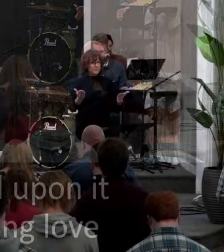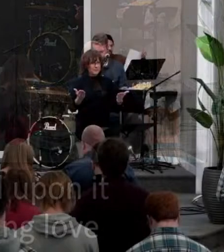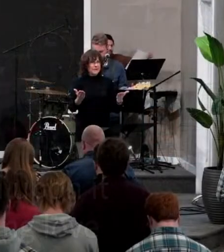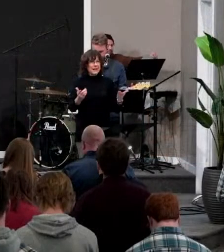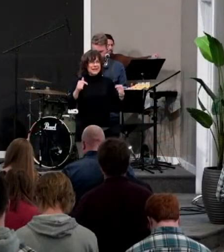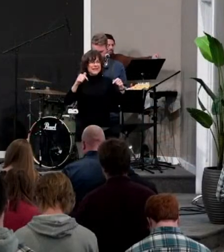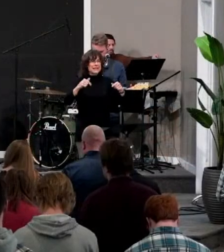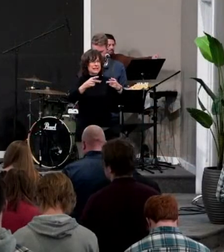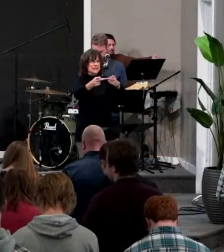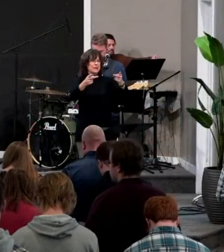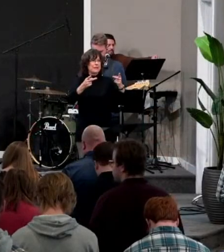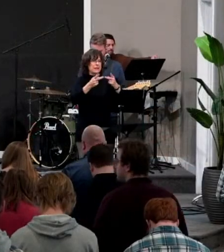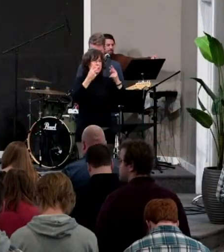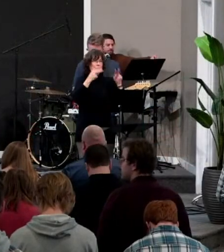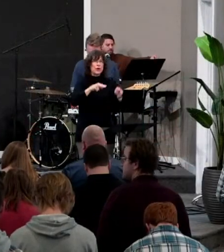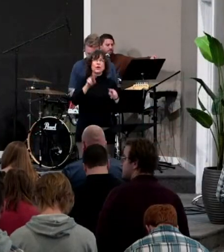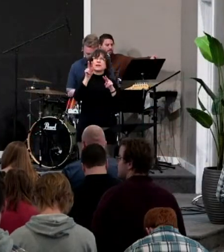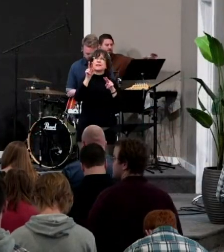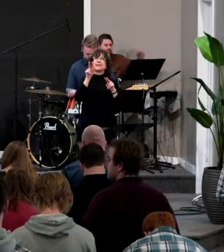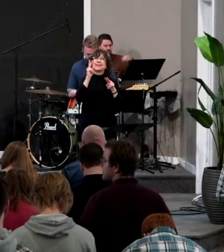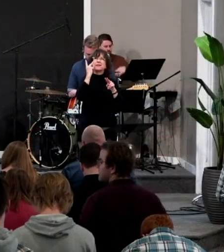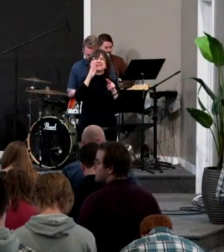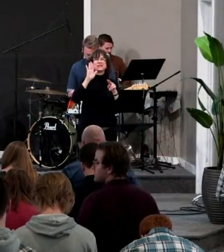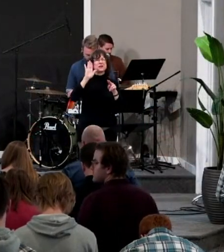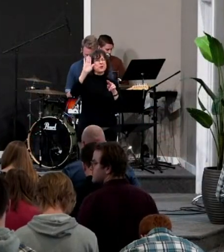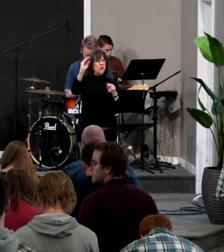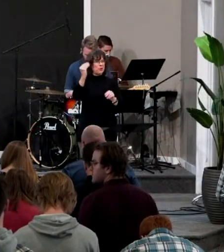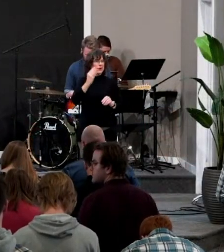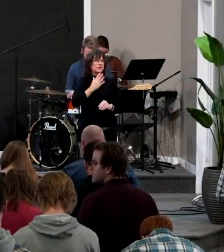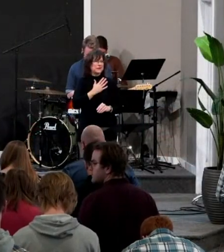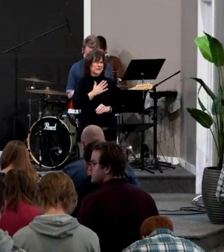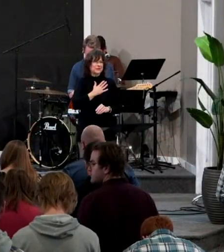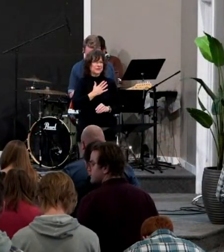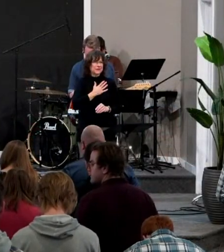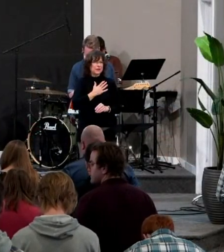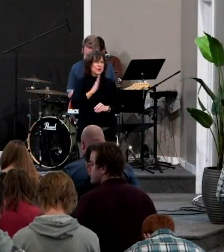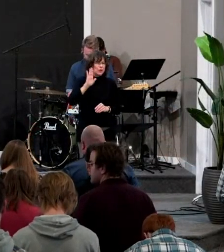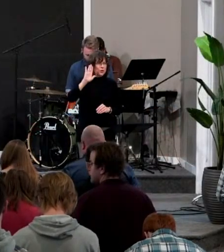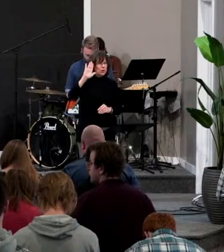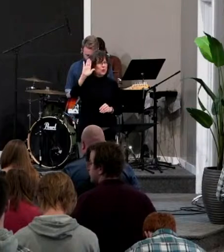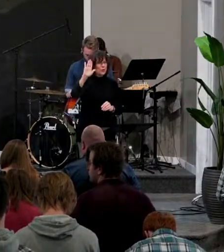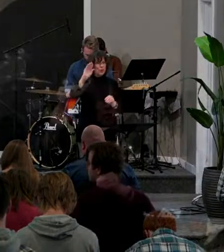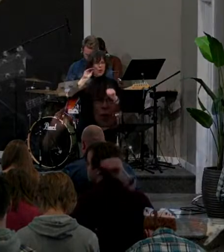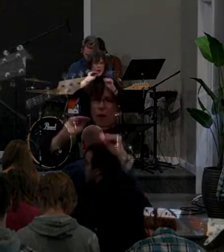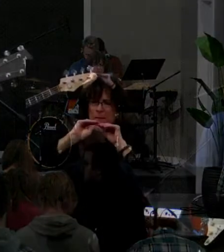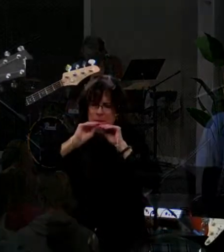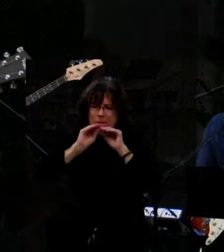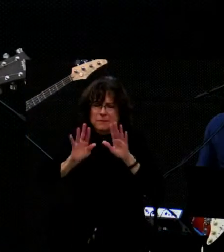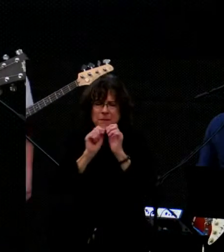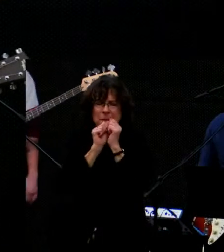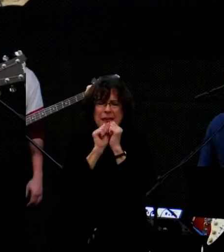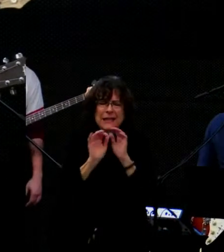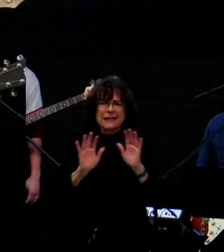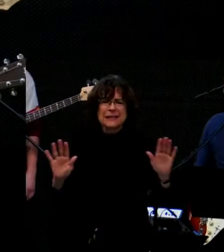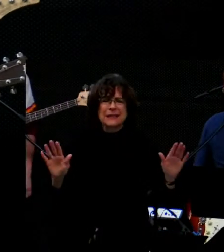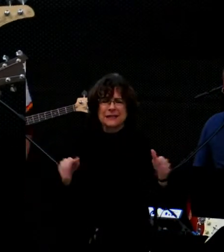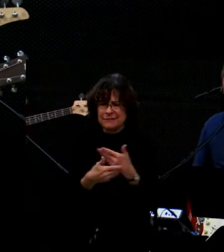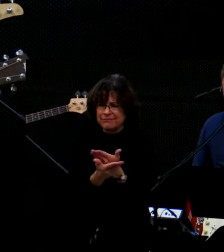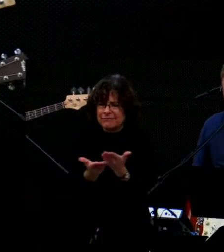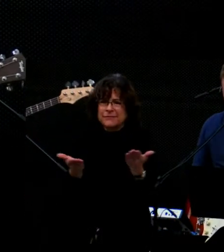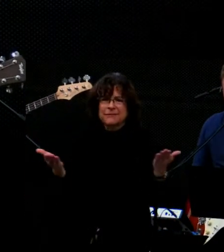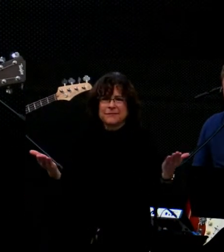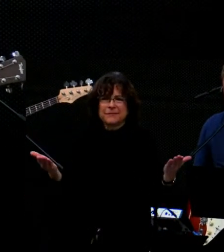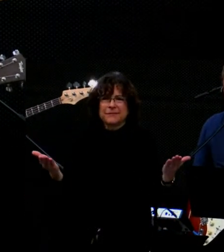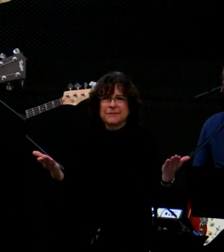Place that we can look up and see that it's your grace, it's your fount of blessings that has brought us here. And the